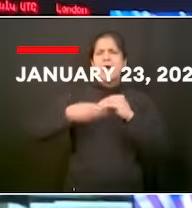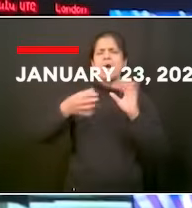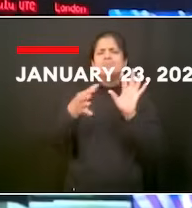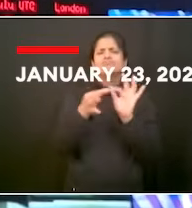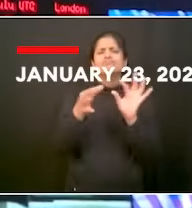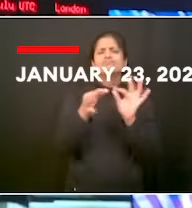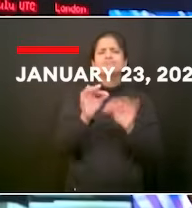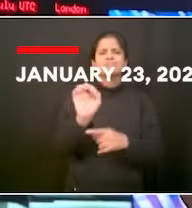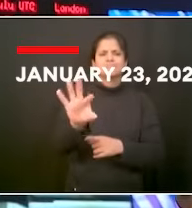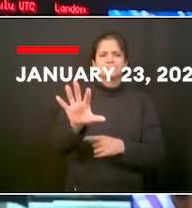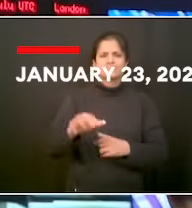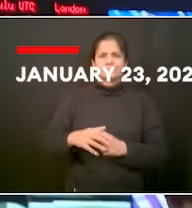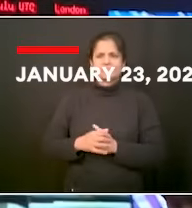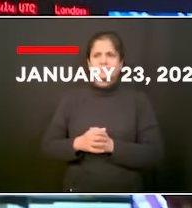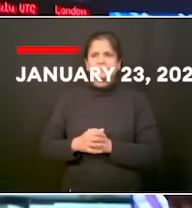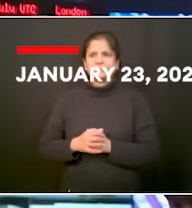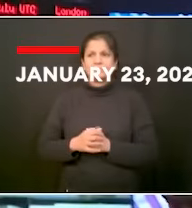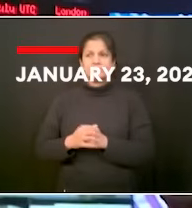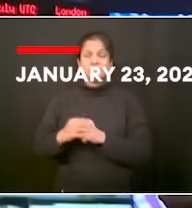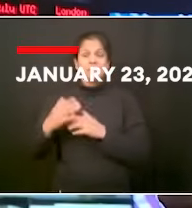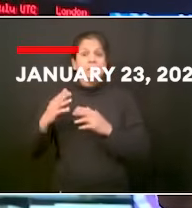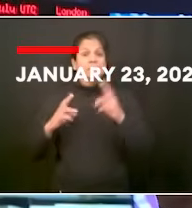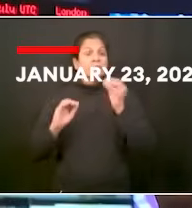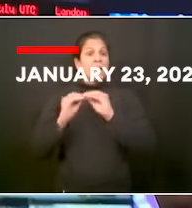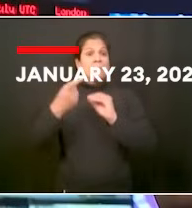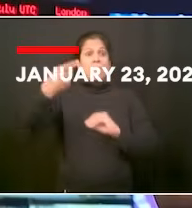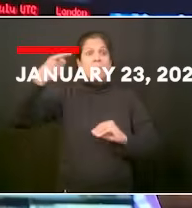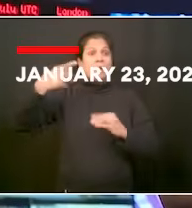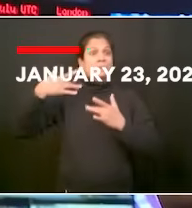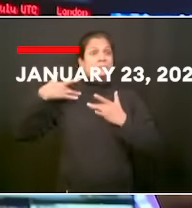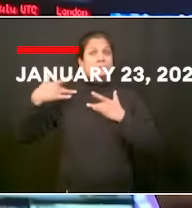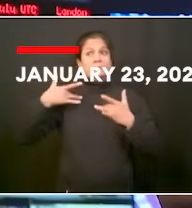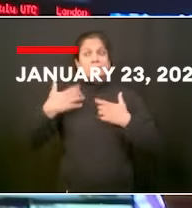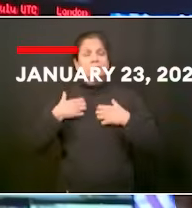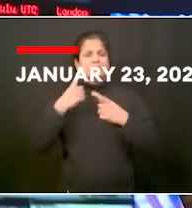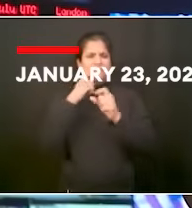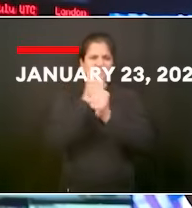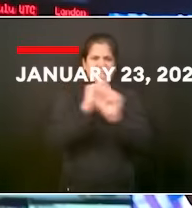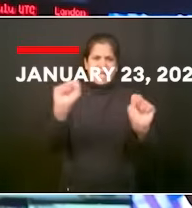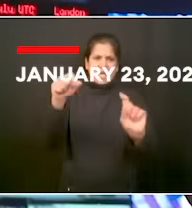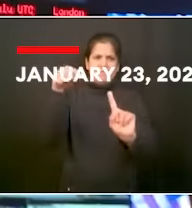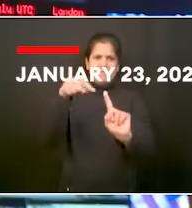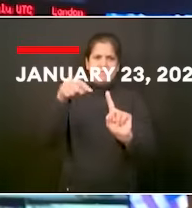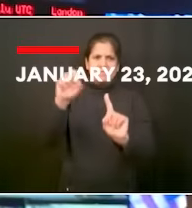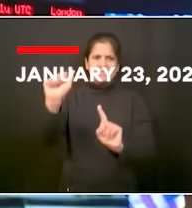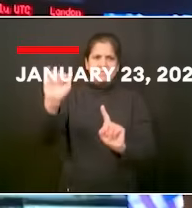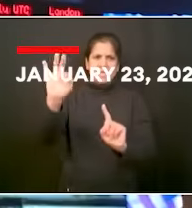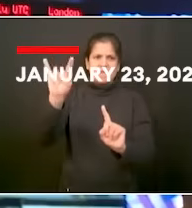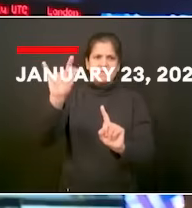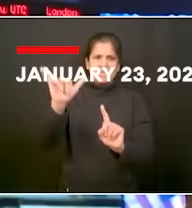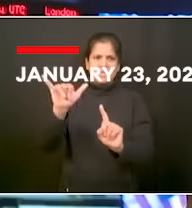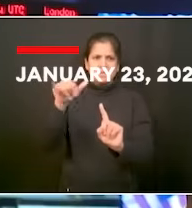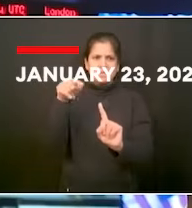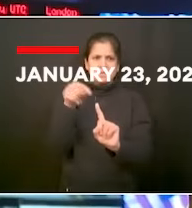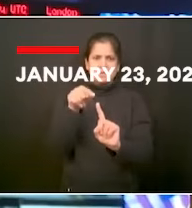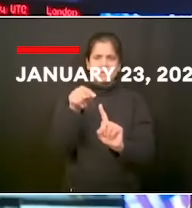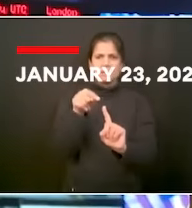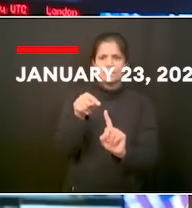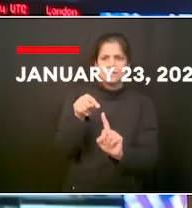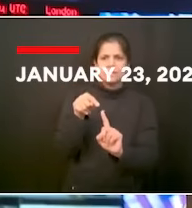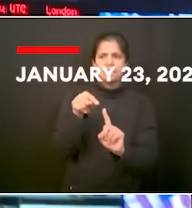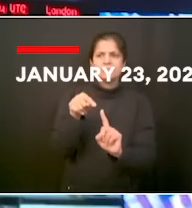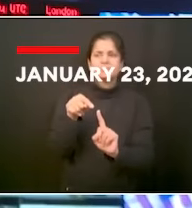time on Sunday. It's not only important for their safety that they stay home. It also enables our sanitation workers and crews to do their work clearing